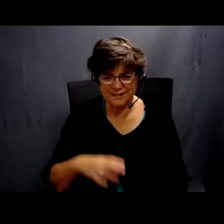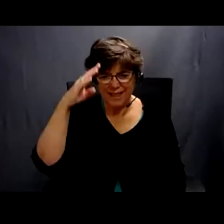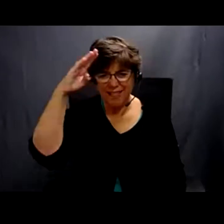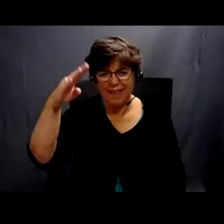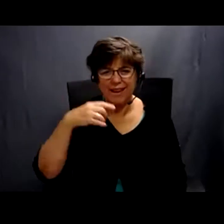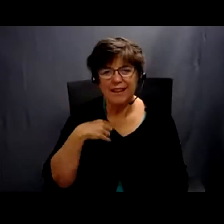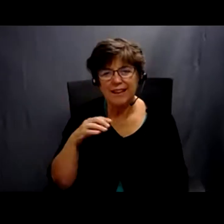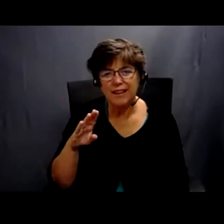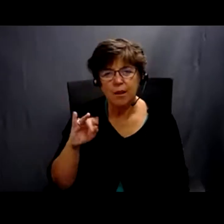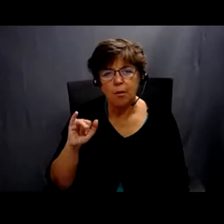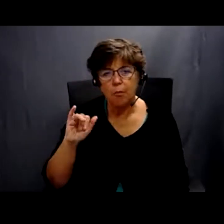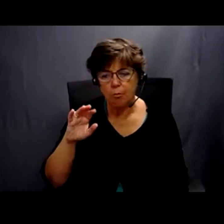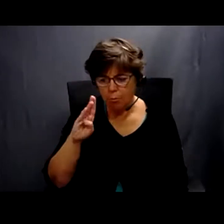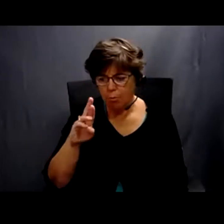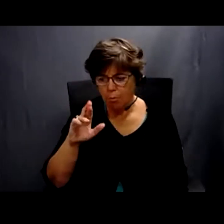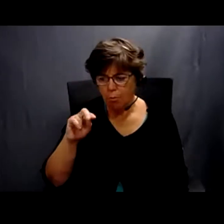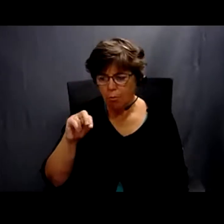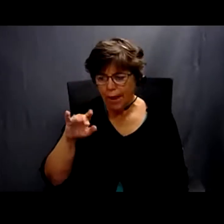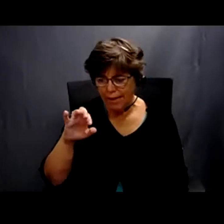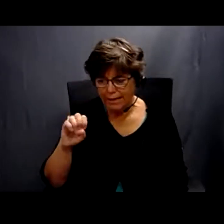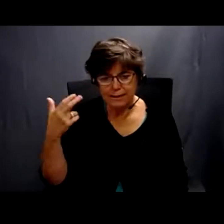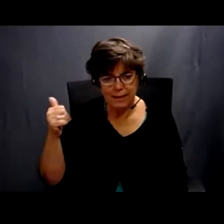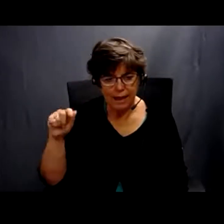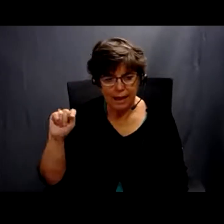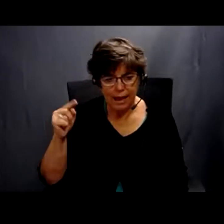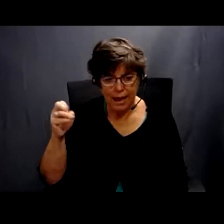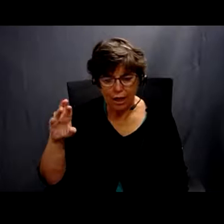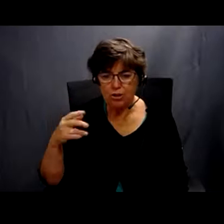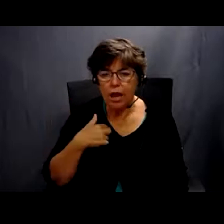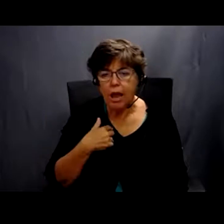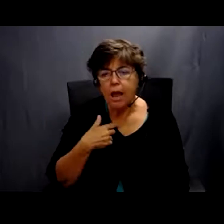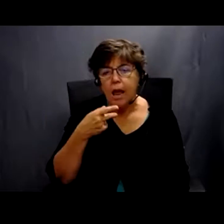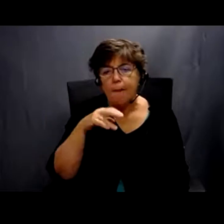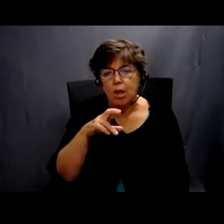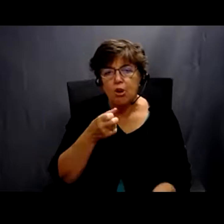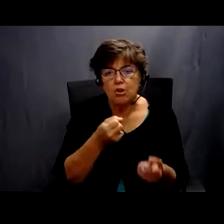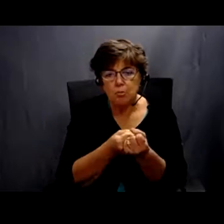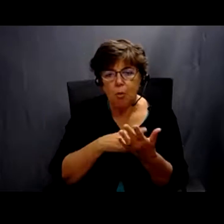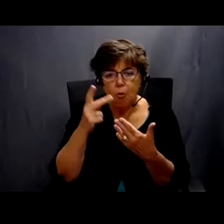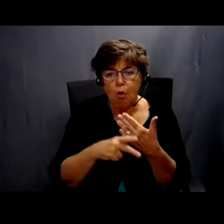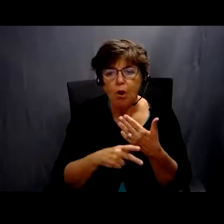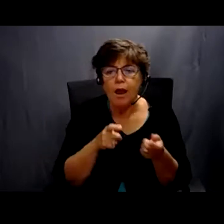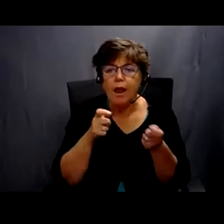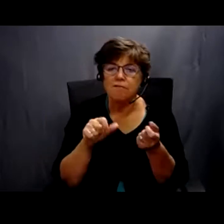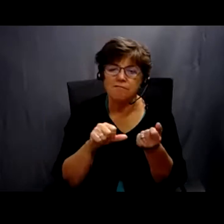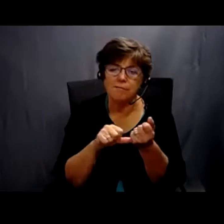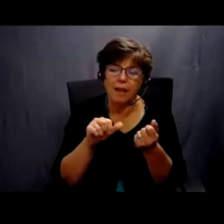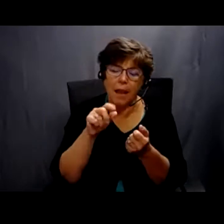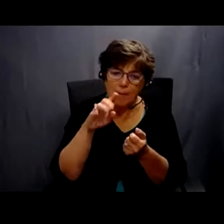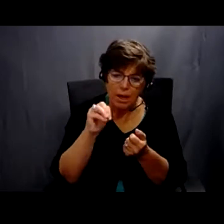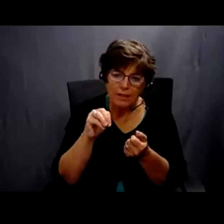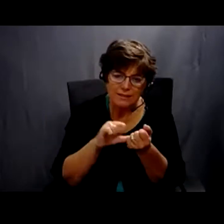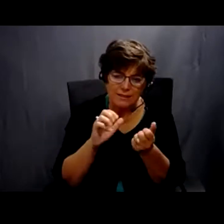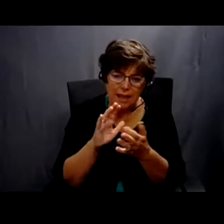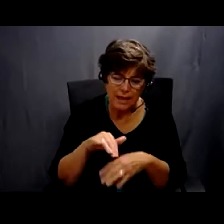I'm Brandis Hatcher. I'm the Peer Support Program Administrative Assistant here at Access to Independence. I